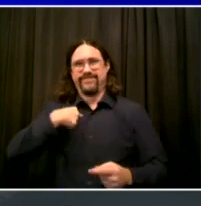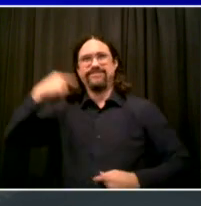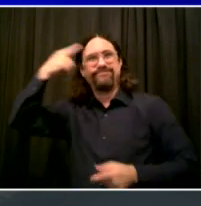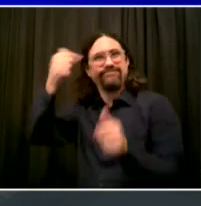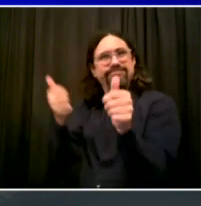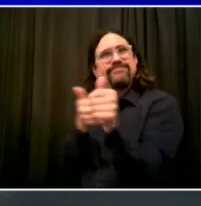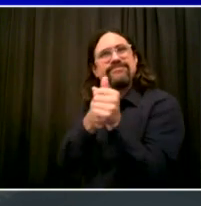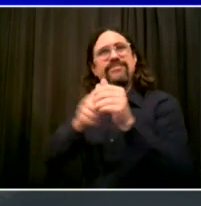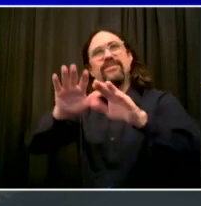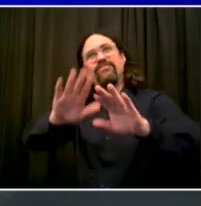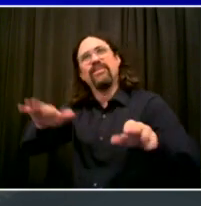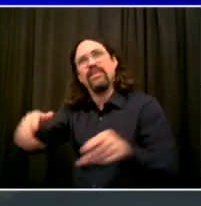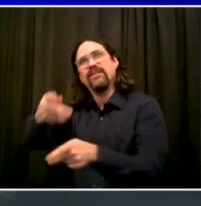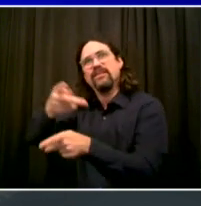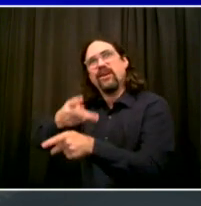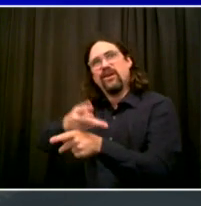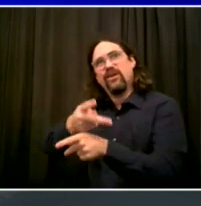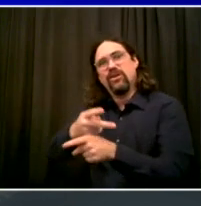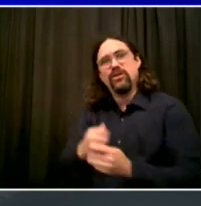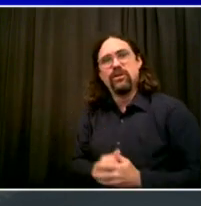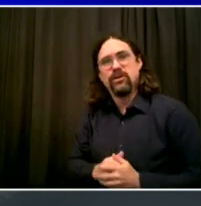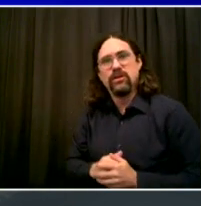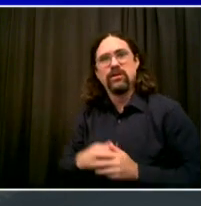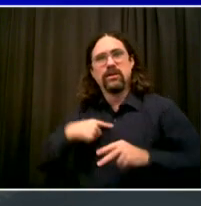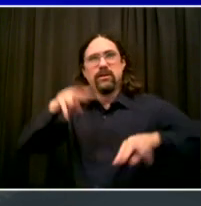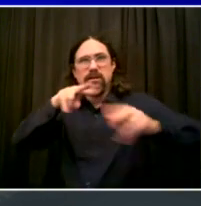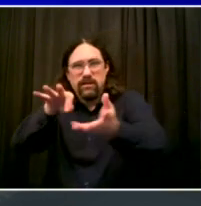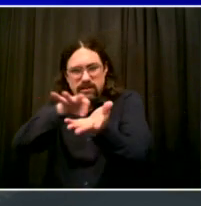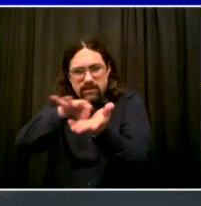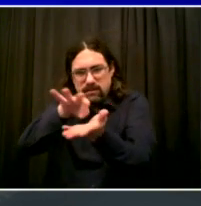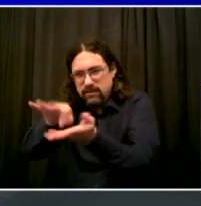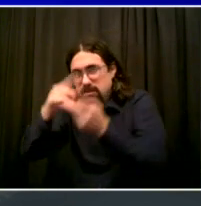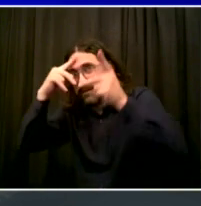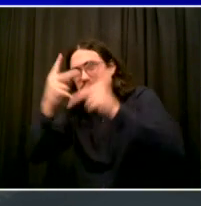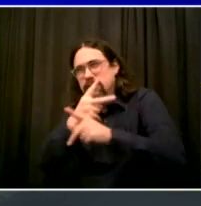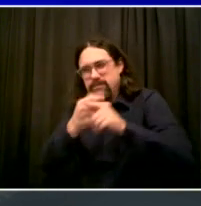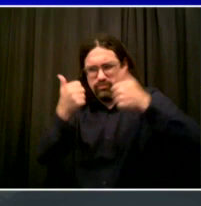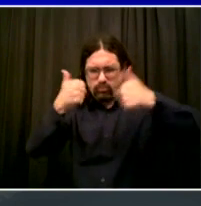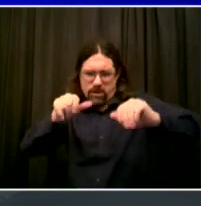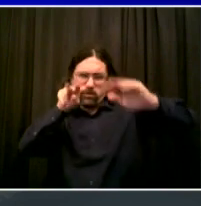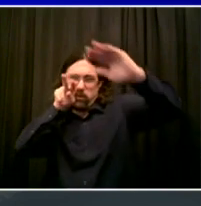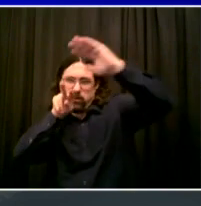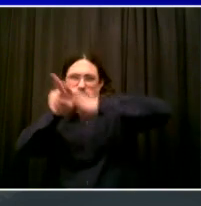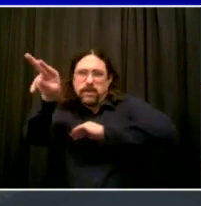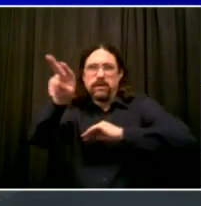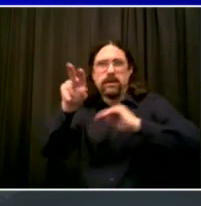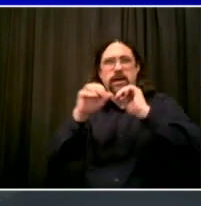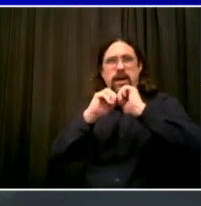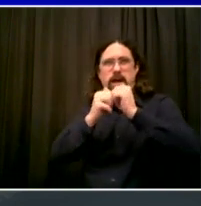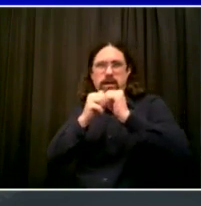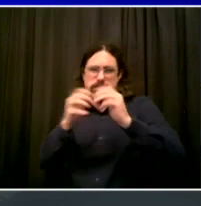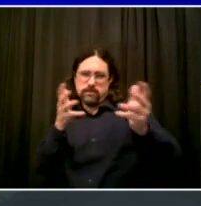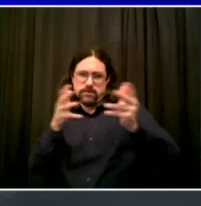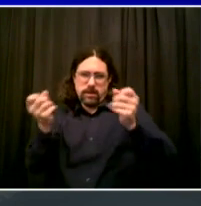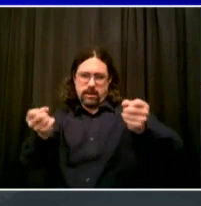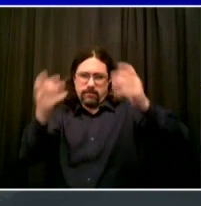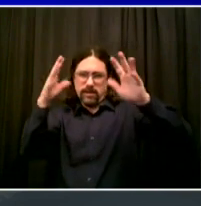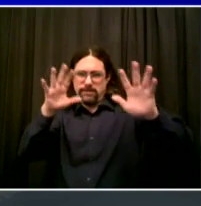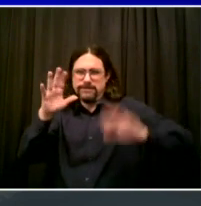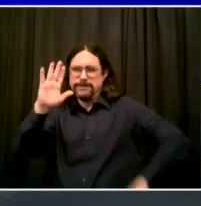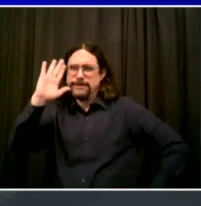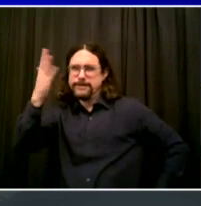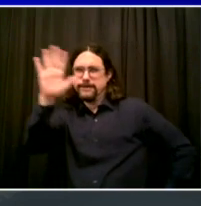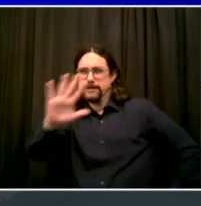into 100,000 families that can be served. We're going to use every conceivable space, community